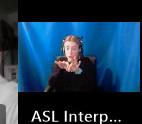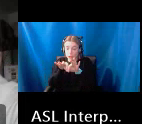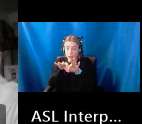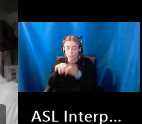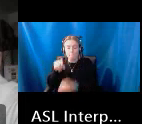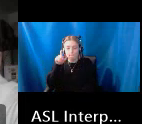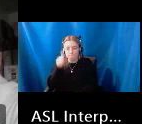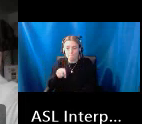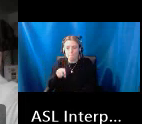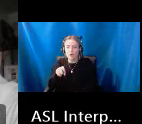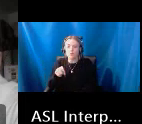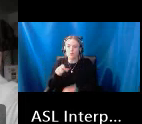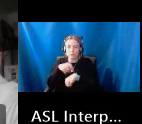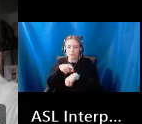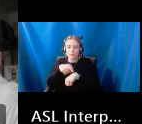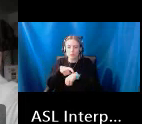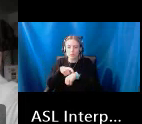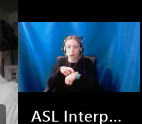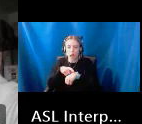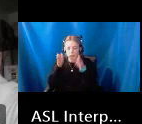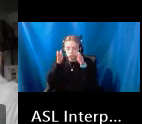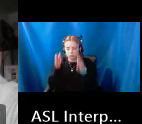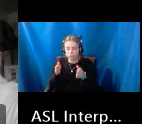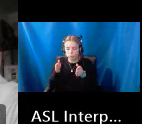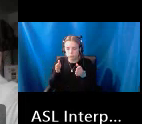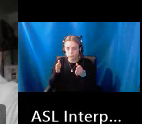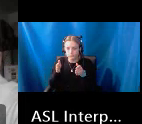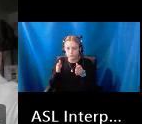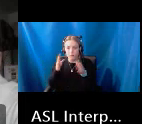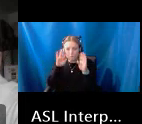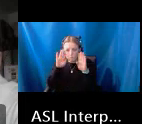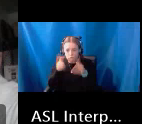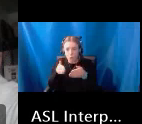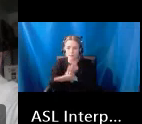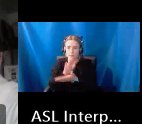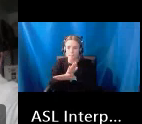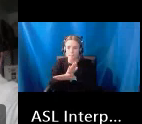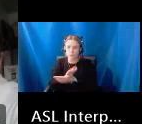this. So due dates I have here.